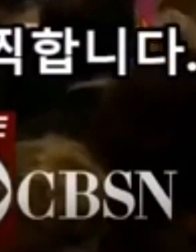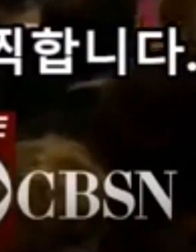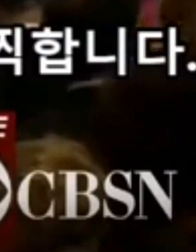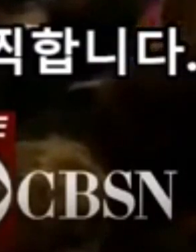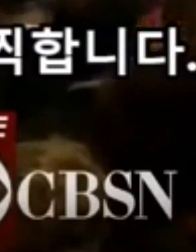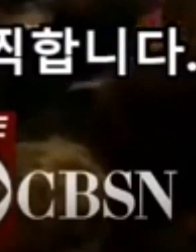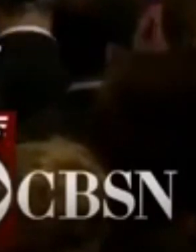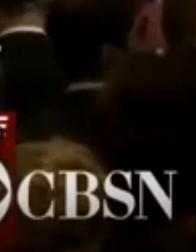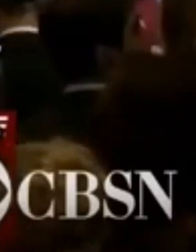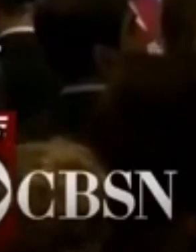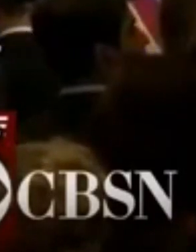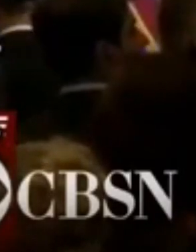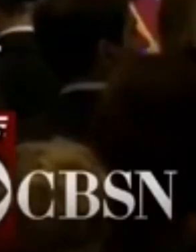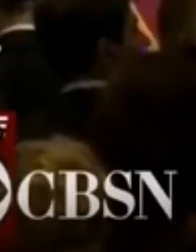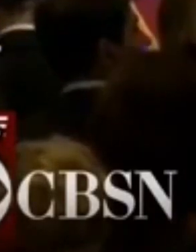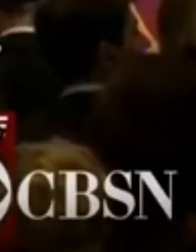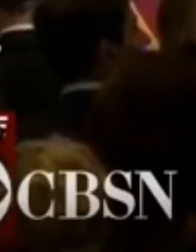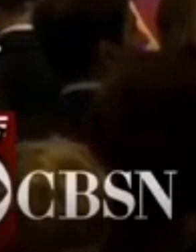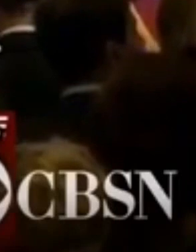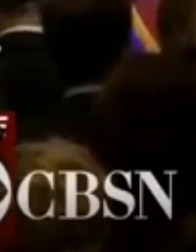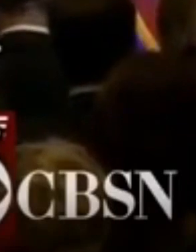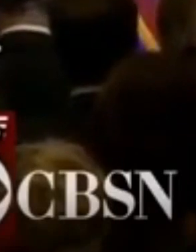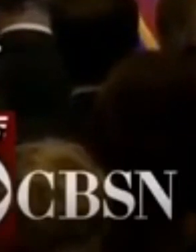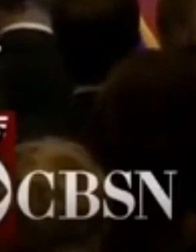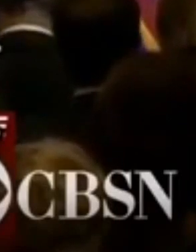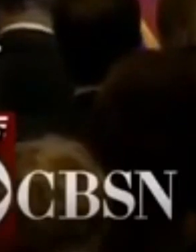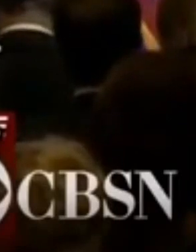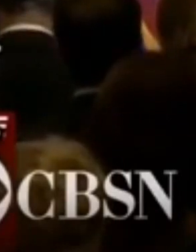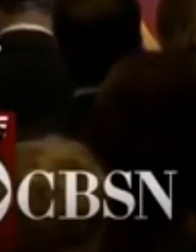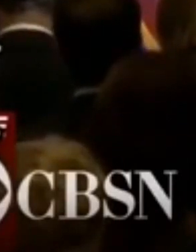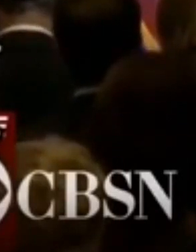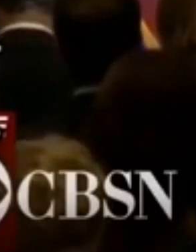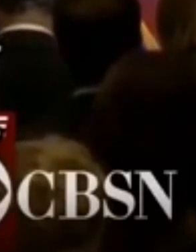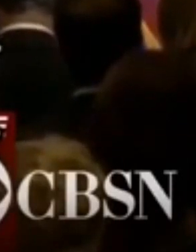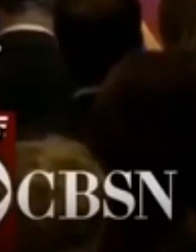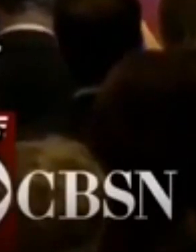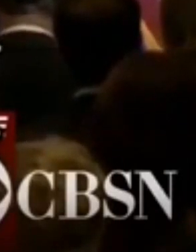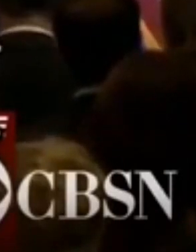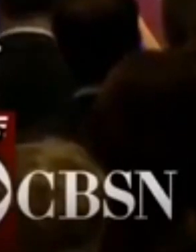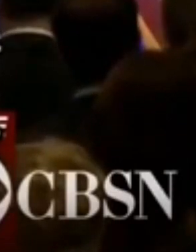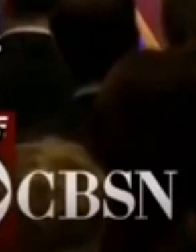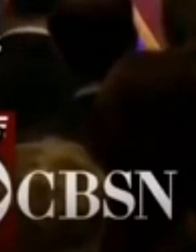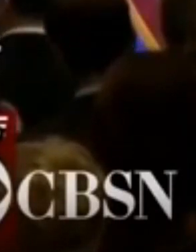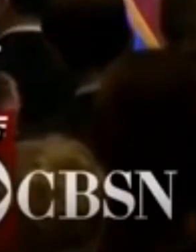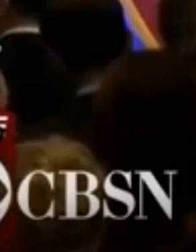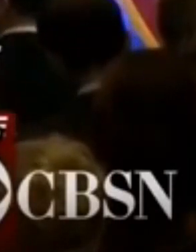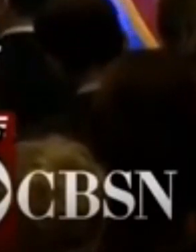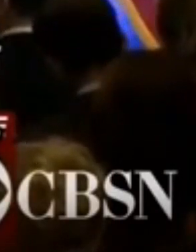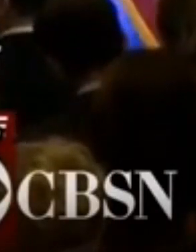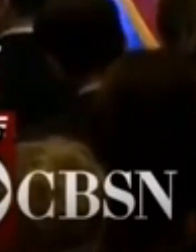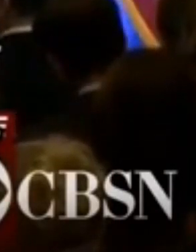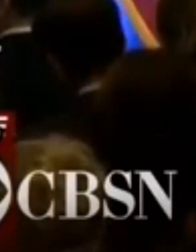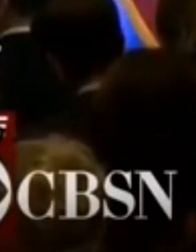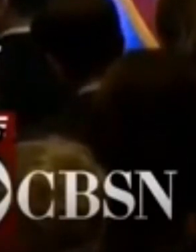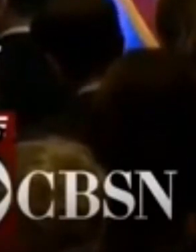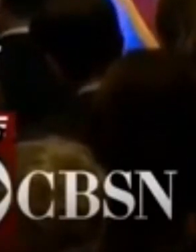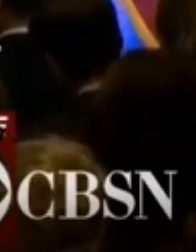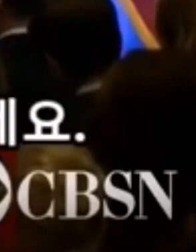Give us a chance Let's to go. Ask a question, sir. Go ahead. Sir, quiet. Can you state, quiet. Mr. President-elect. Go ahead. Can she's, you state she's asking a question. Don't be rude. Mr. President-elect, can